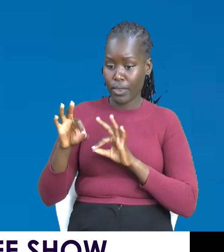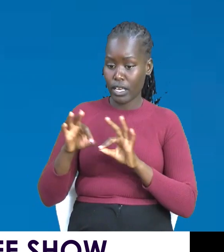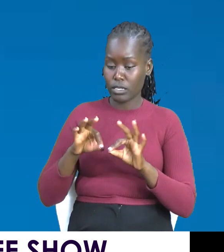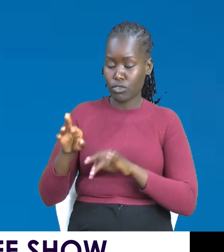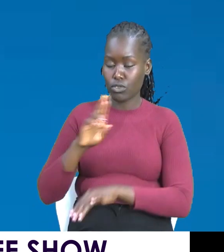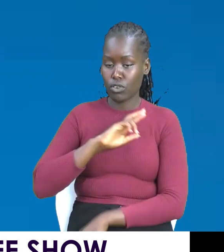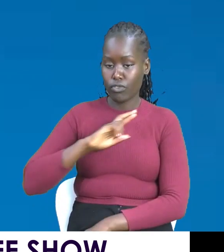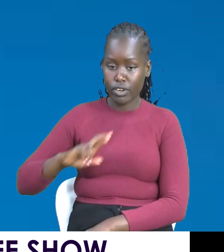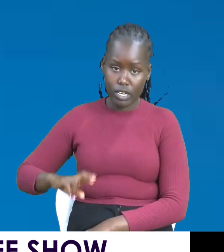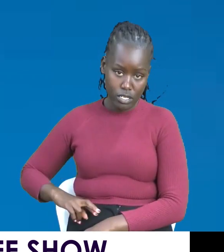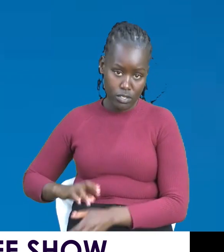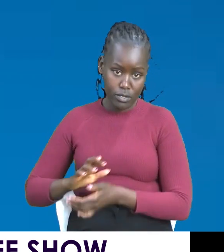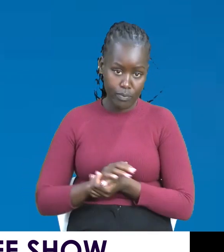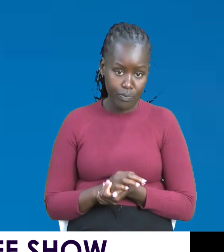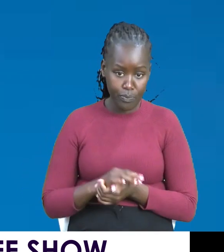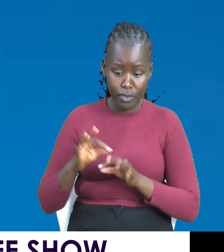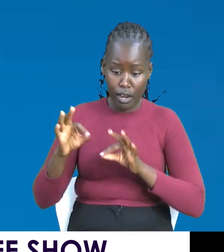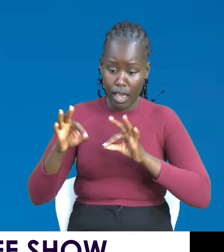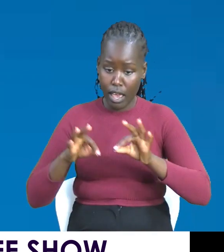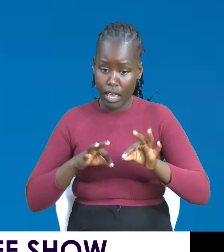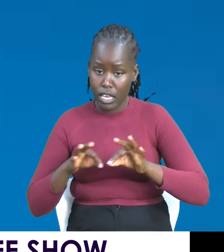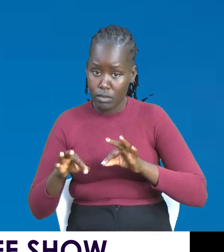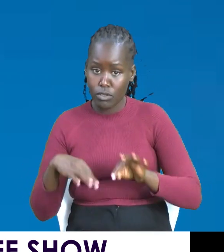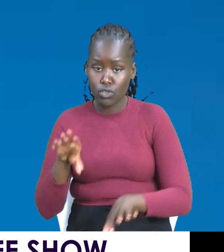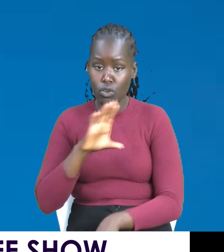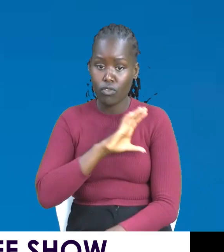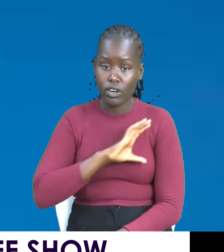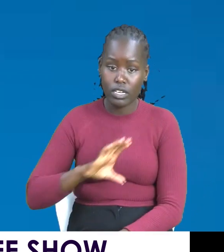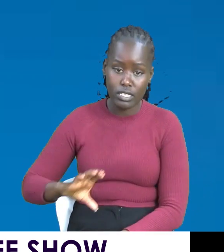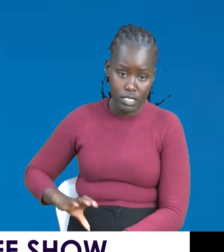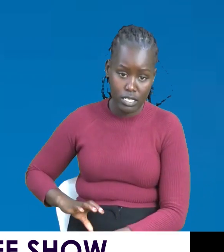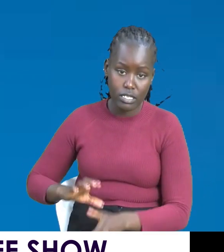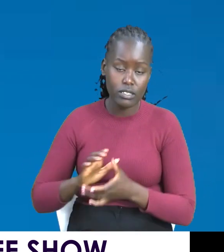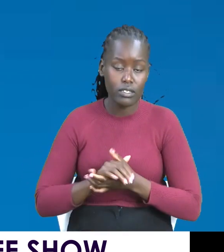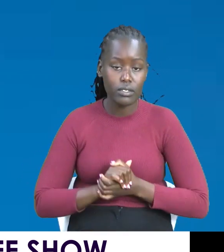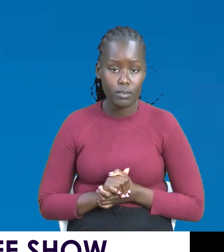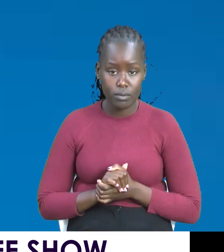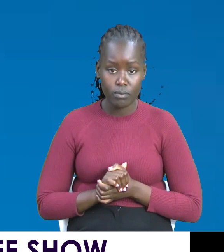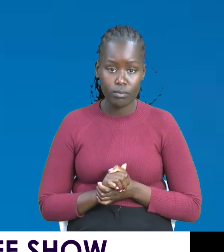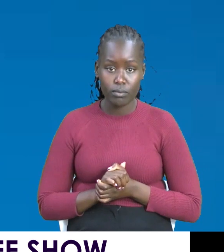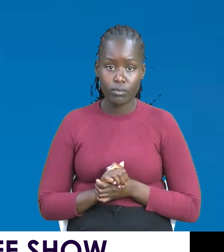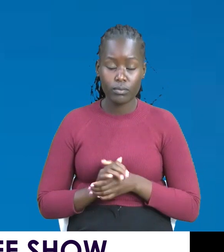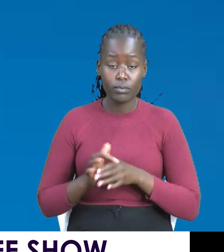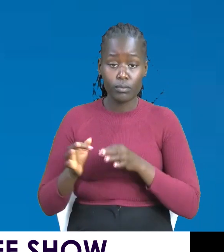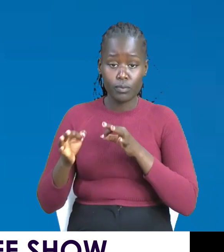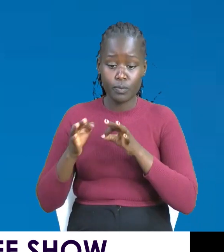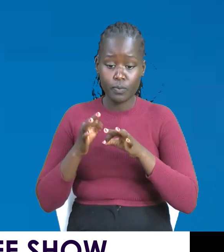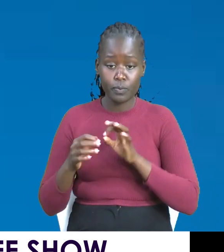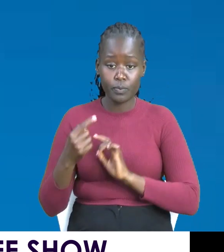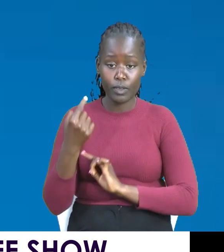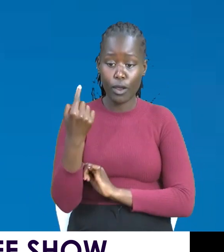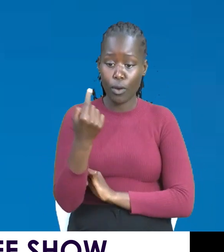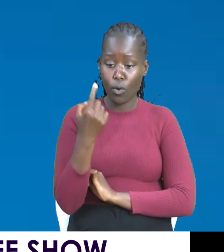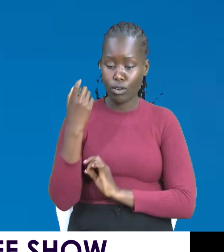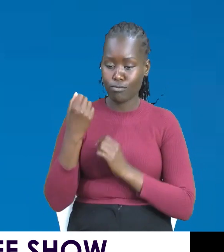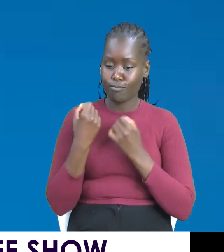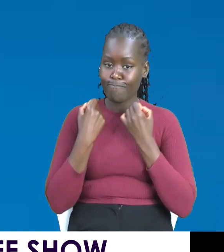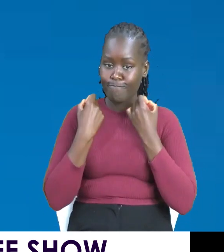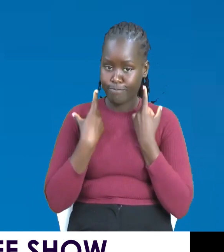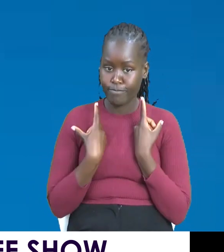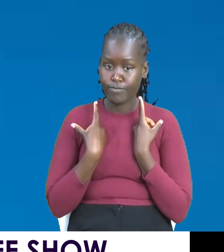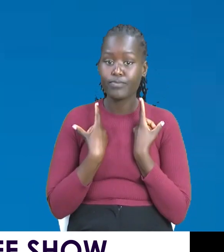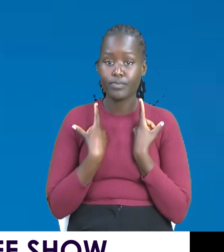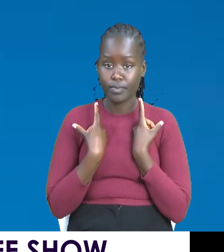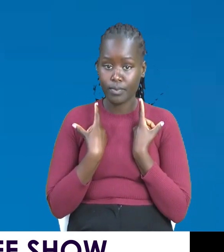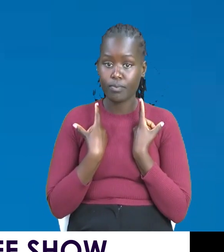of religion, the explanation of Christianity. If only we could understand that there